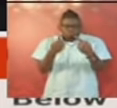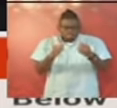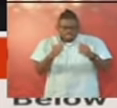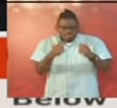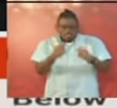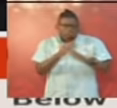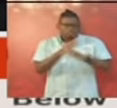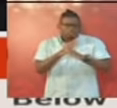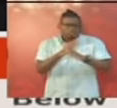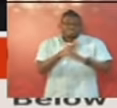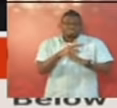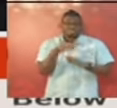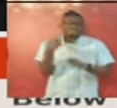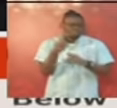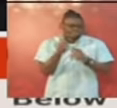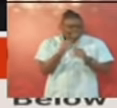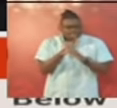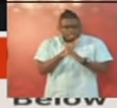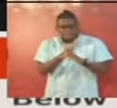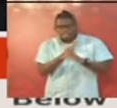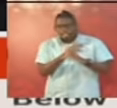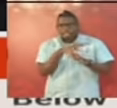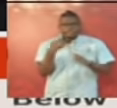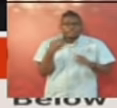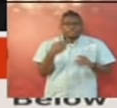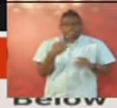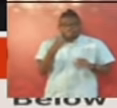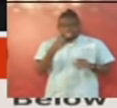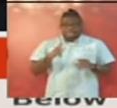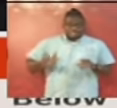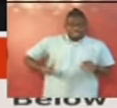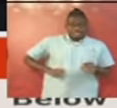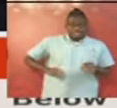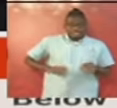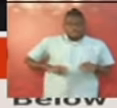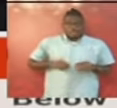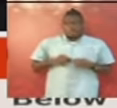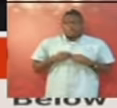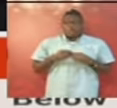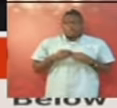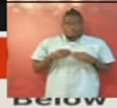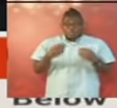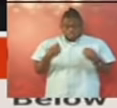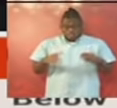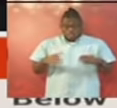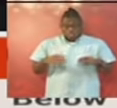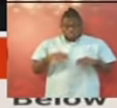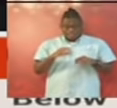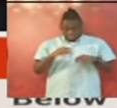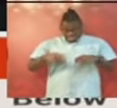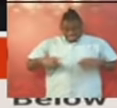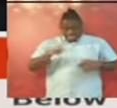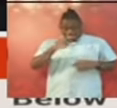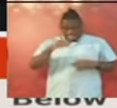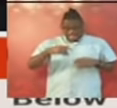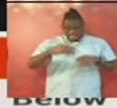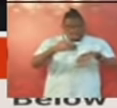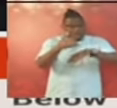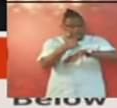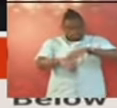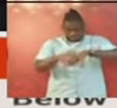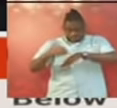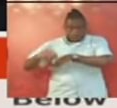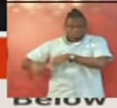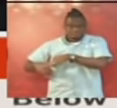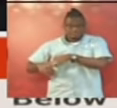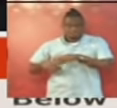the chance for blindness, for kidney failure, loss of limbs, and heart attacks and strokes. And having a tight control of your blood sugar